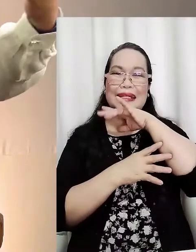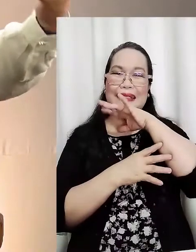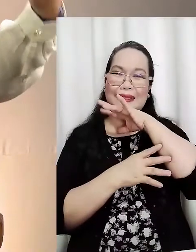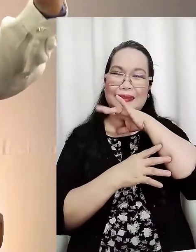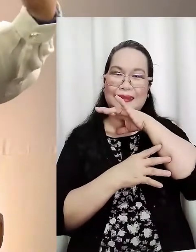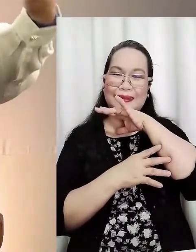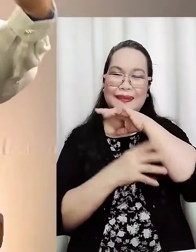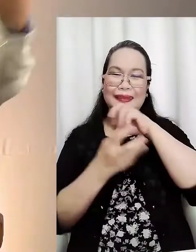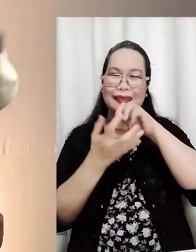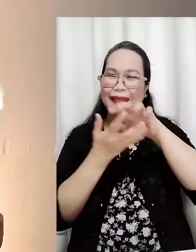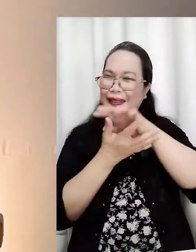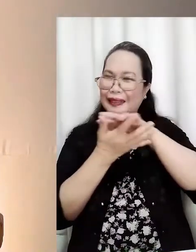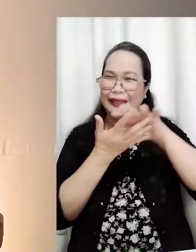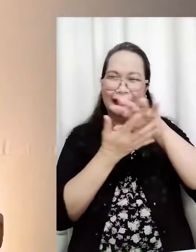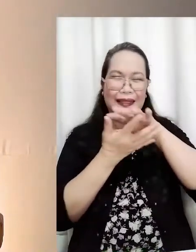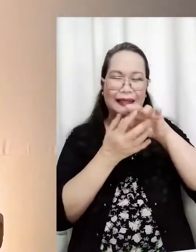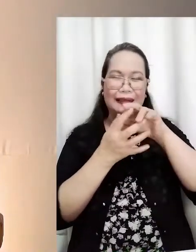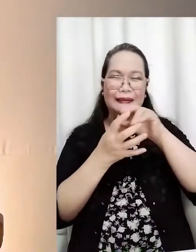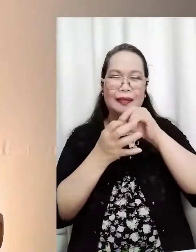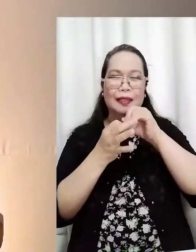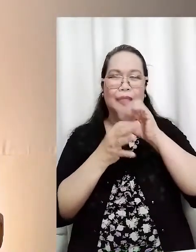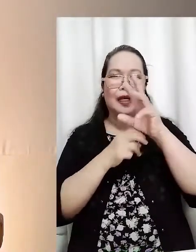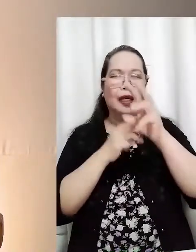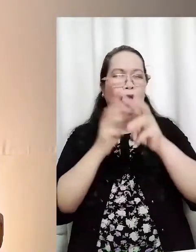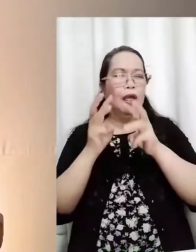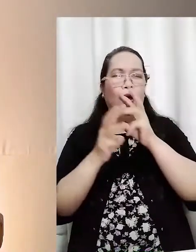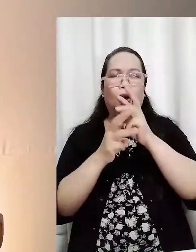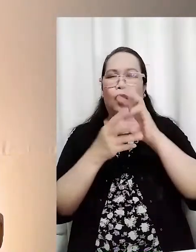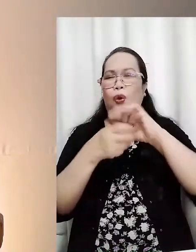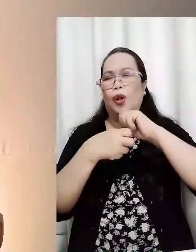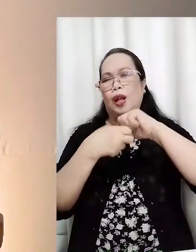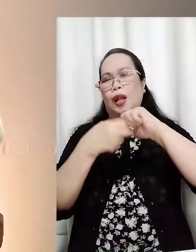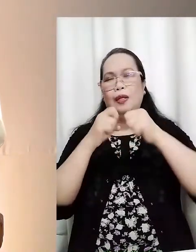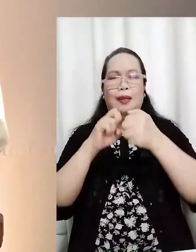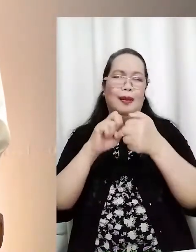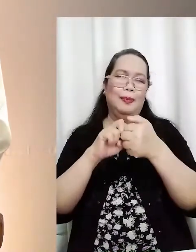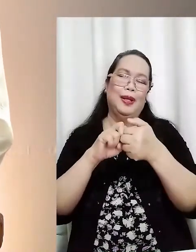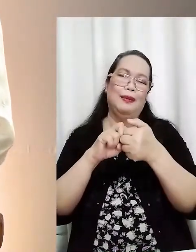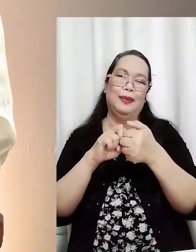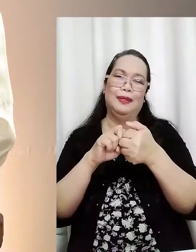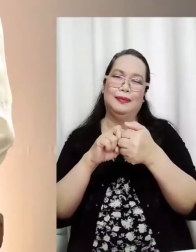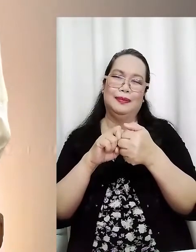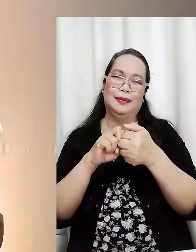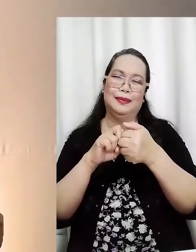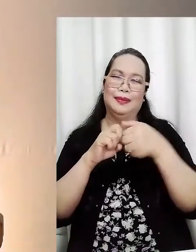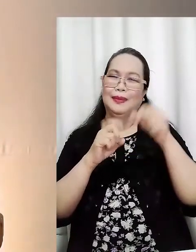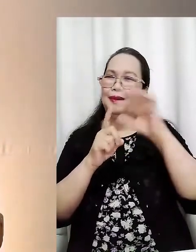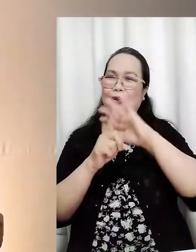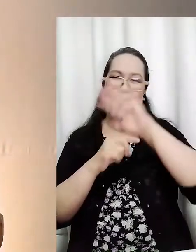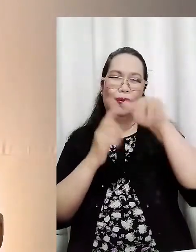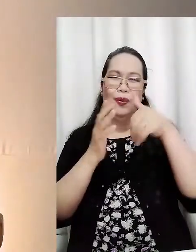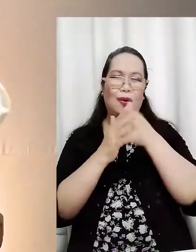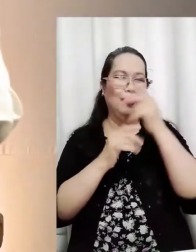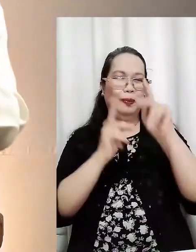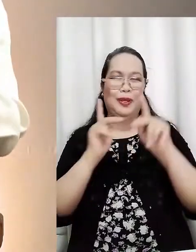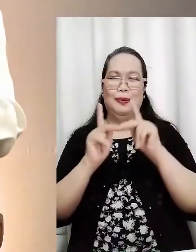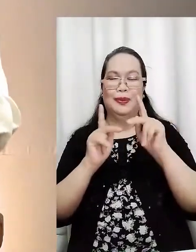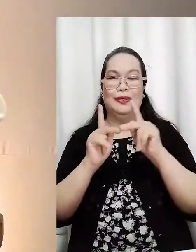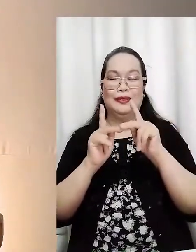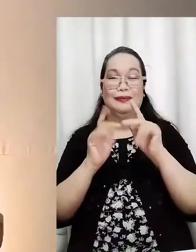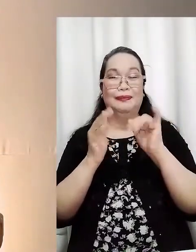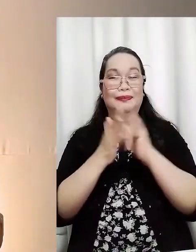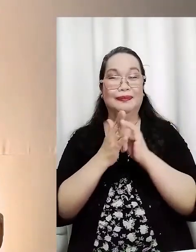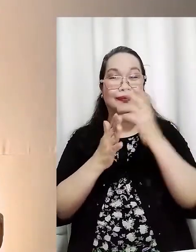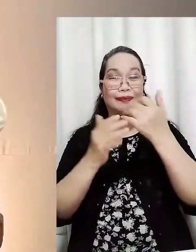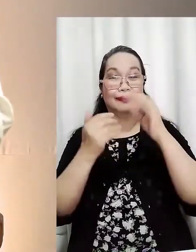spiritual pandemic of our community environment. That is why about right after speaking